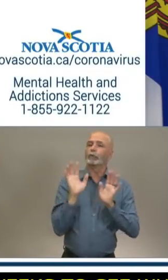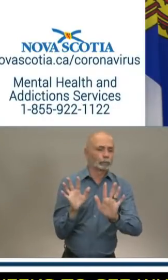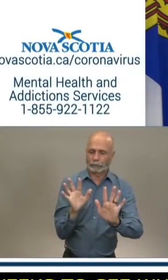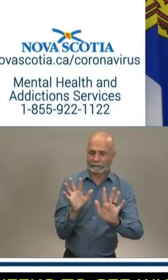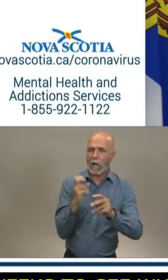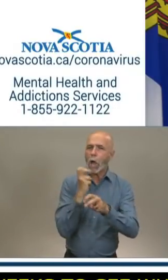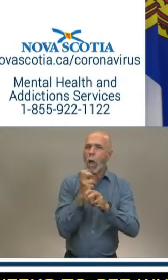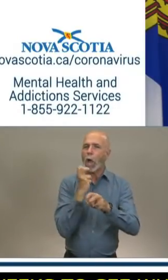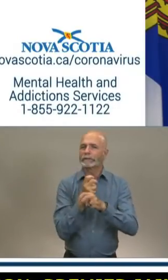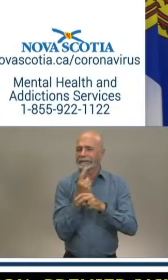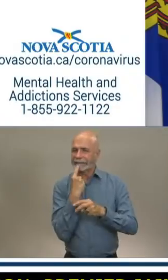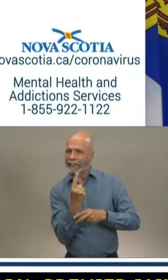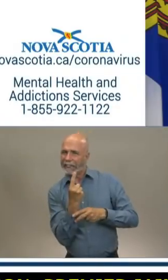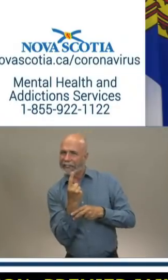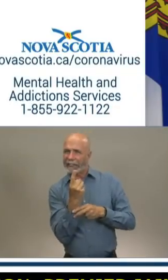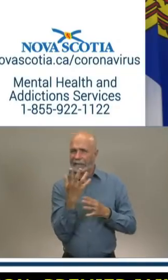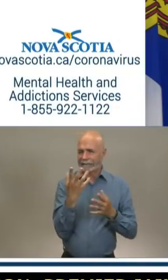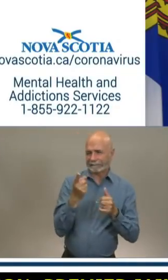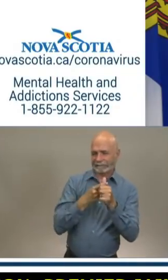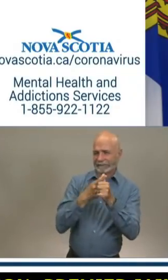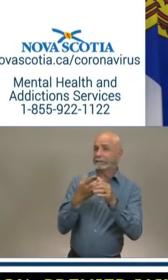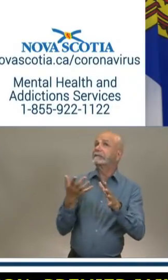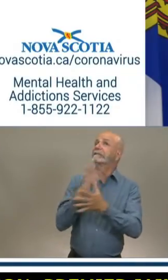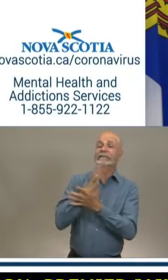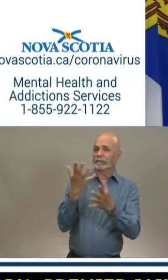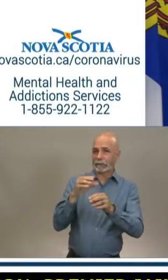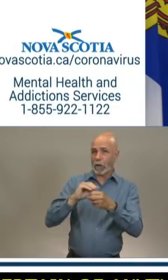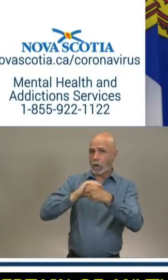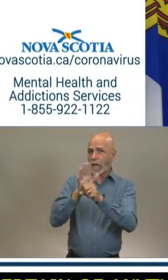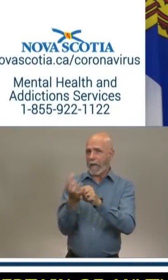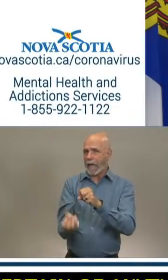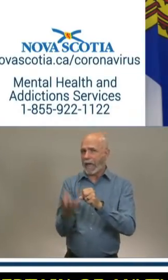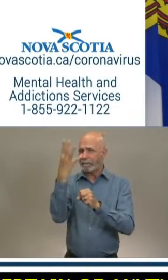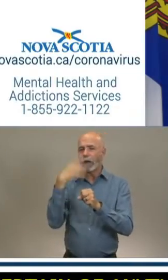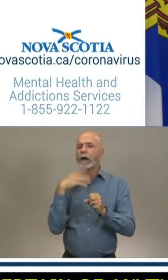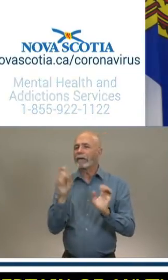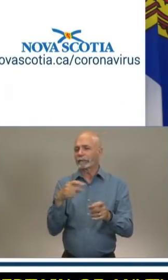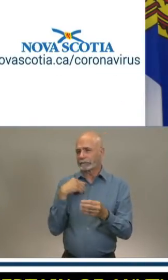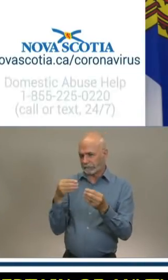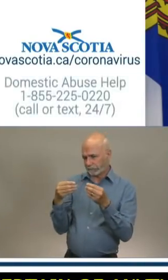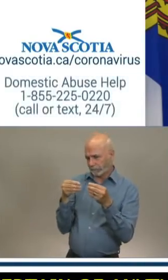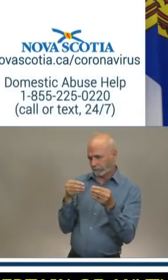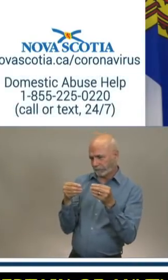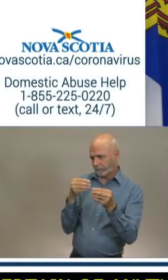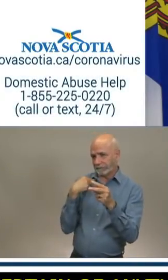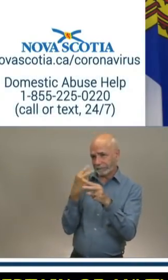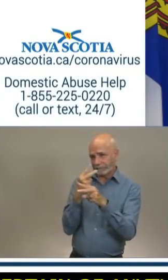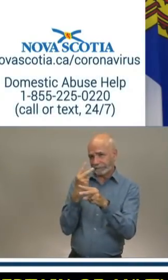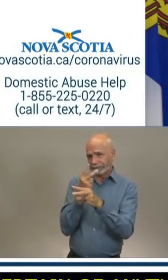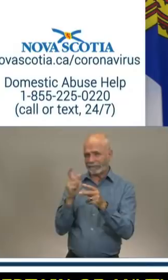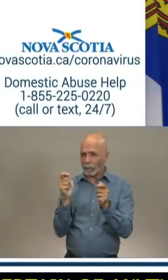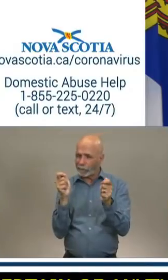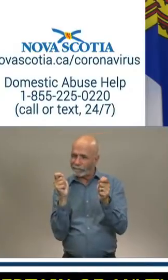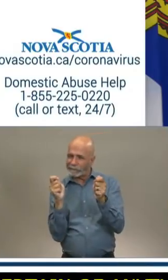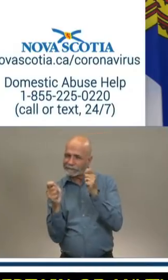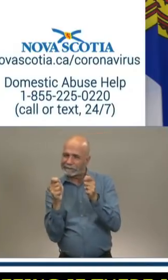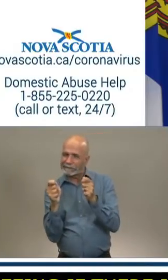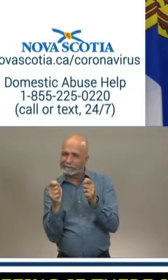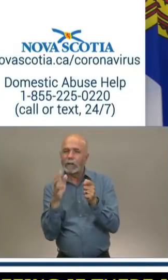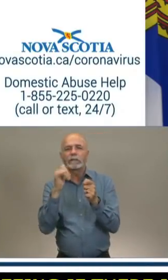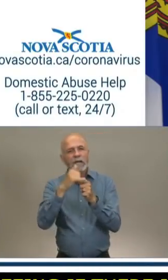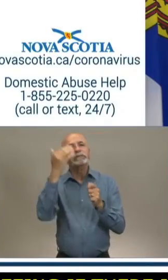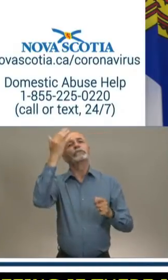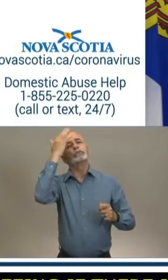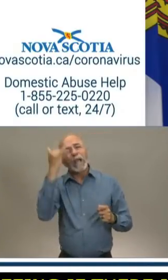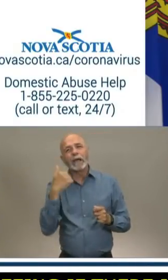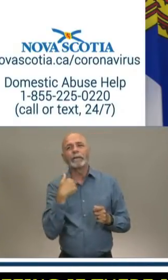in cases in between then and now. We have to give flexibility to be able to adapt. That's the thing about this. We need to have